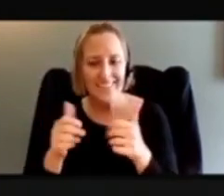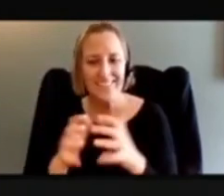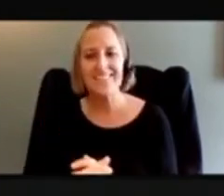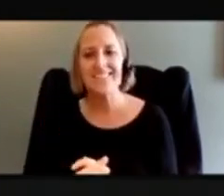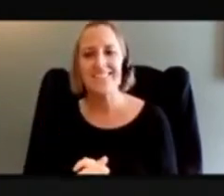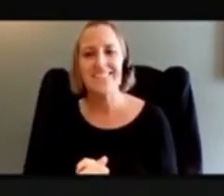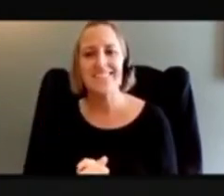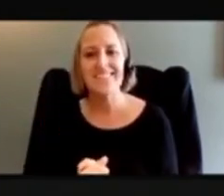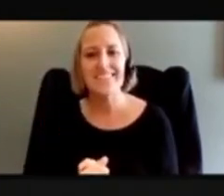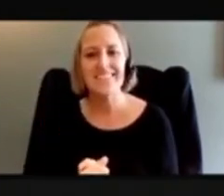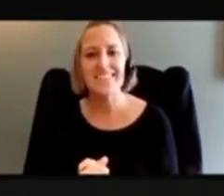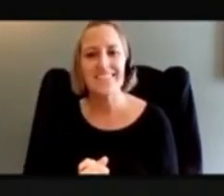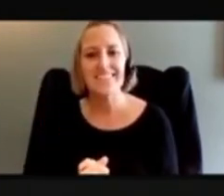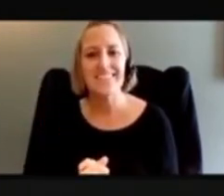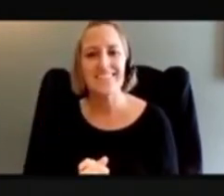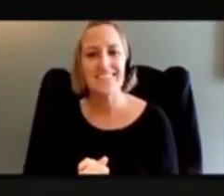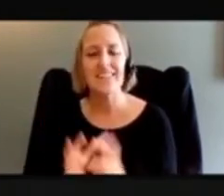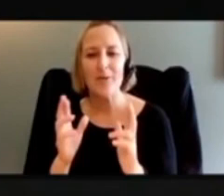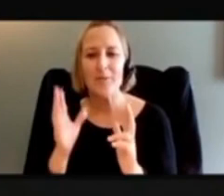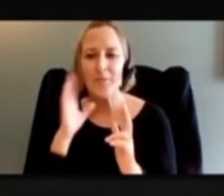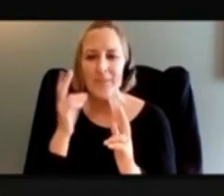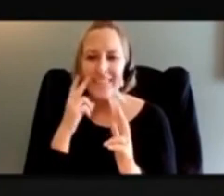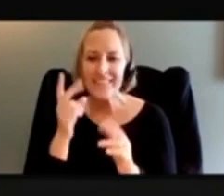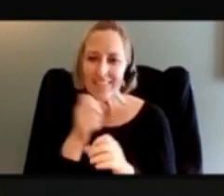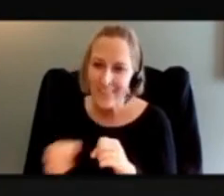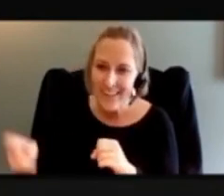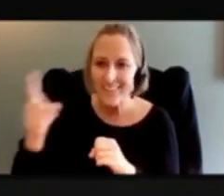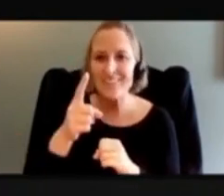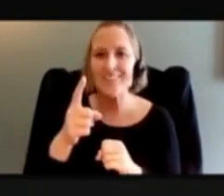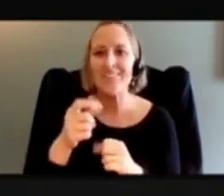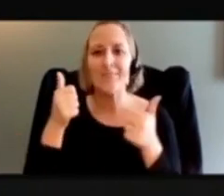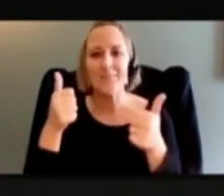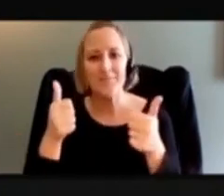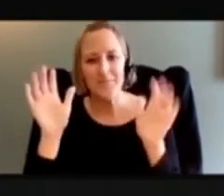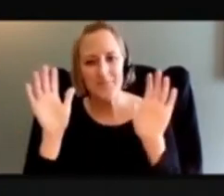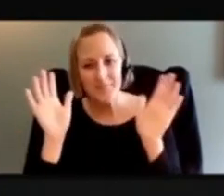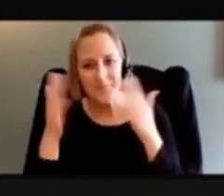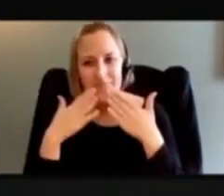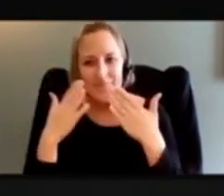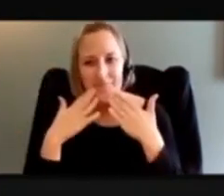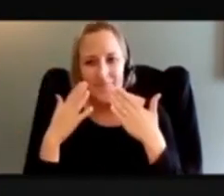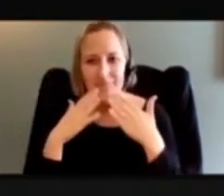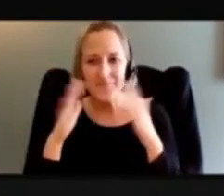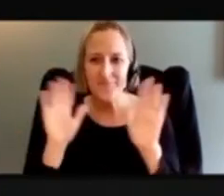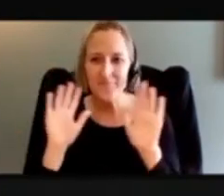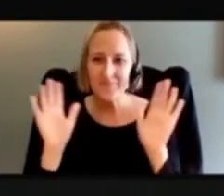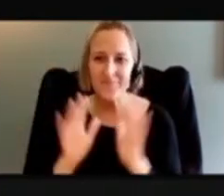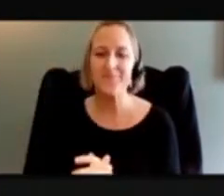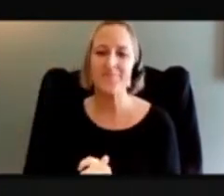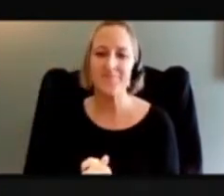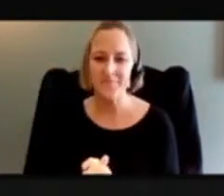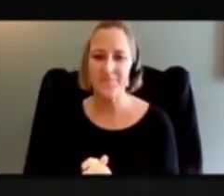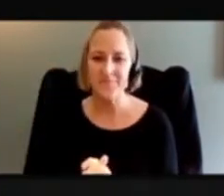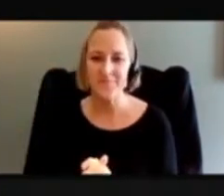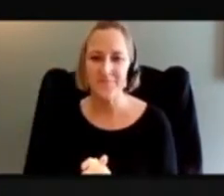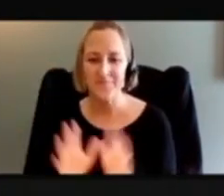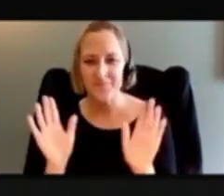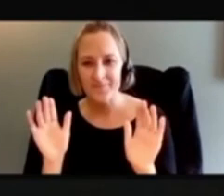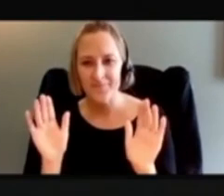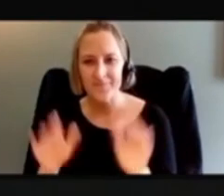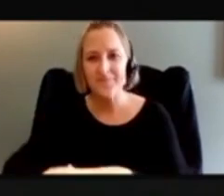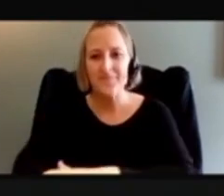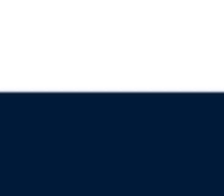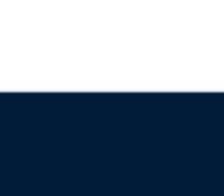and we'll hopefully see you next year. Thanks, everyone. Thanks, everybody. Bye.